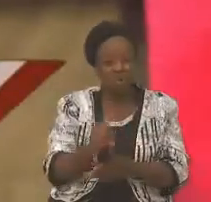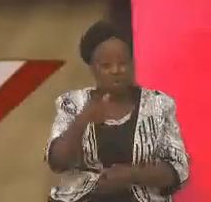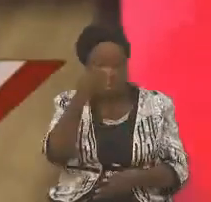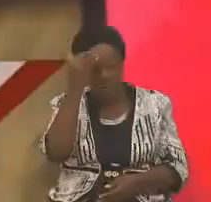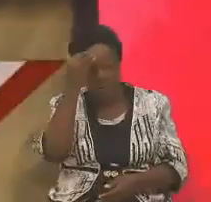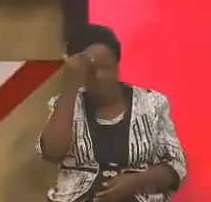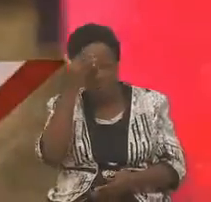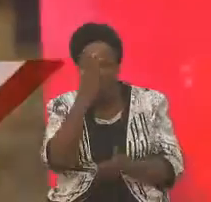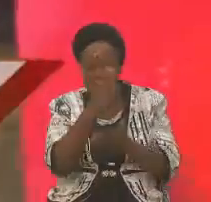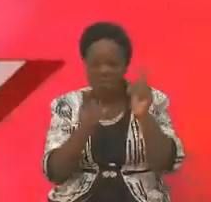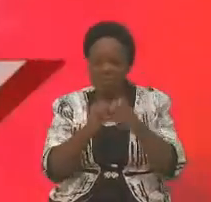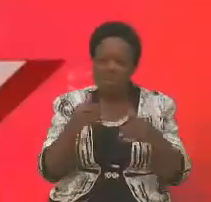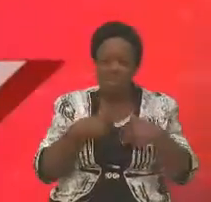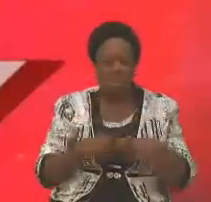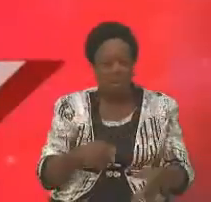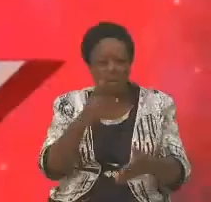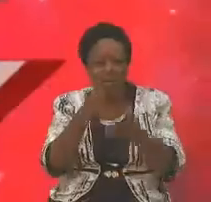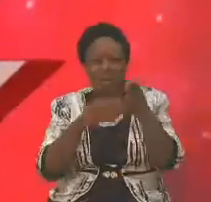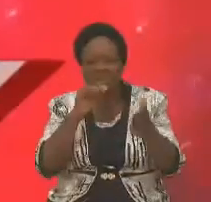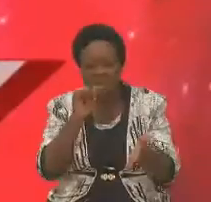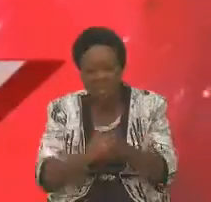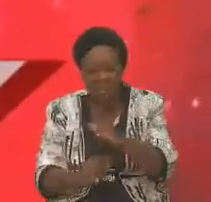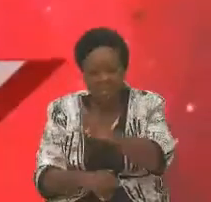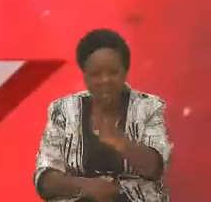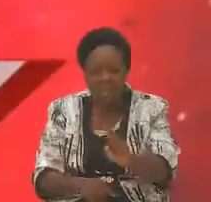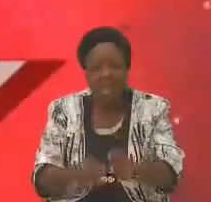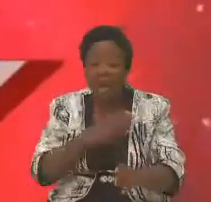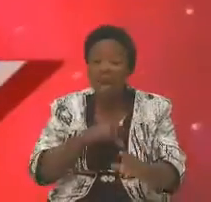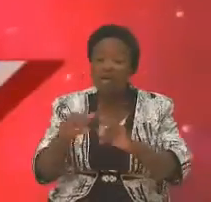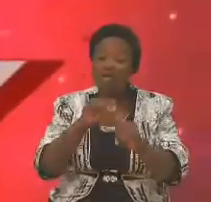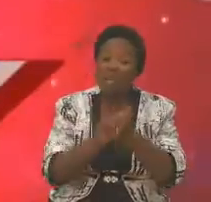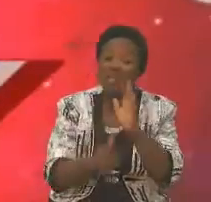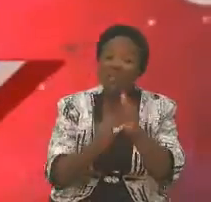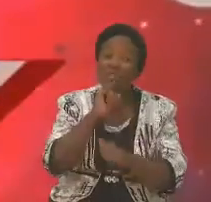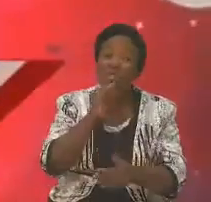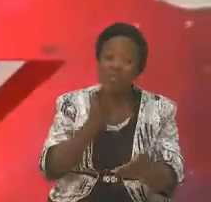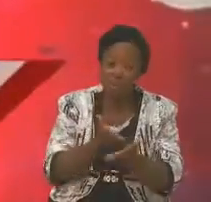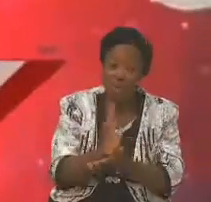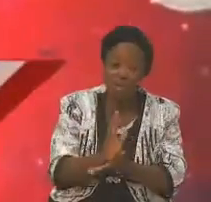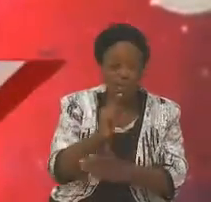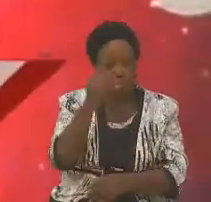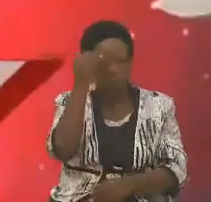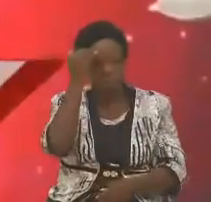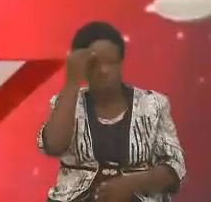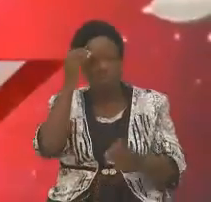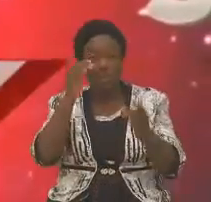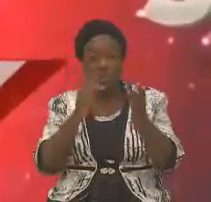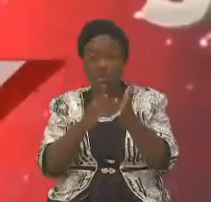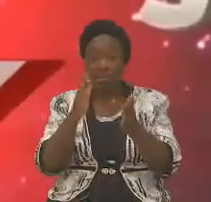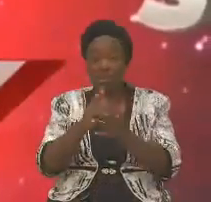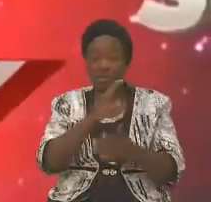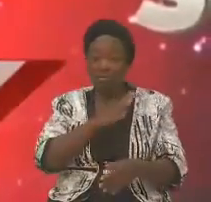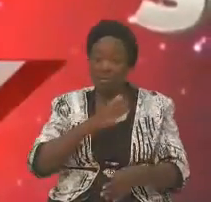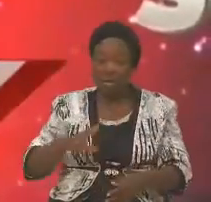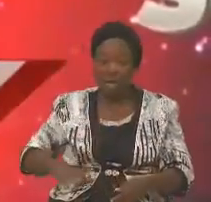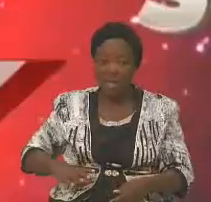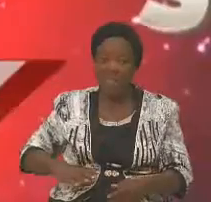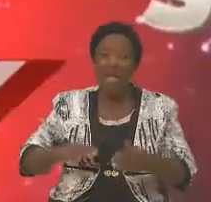is right. You know, some people are wondering, what's that? And do that which is right. You